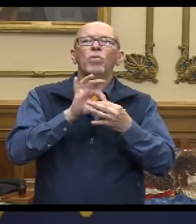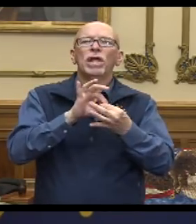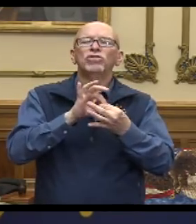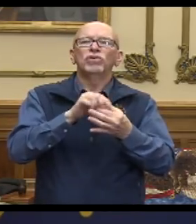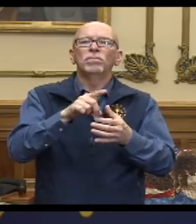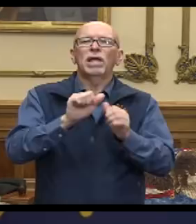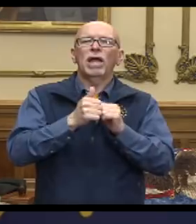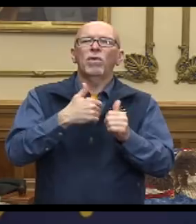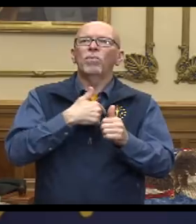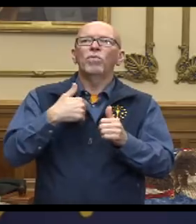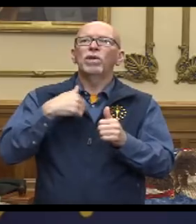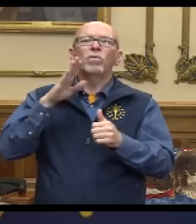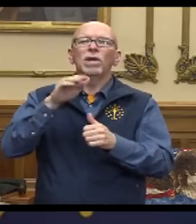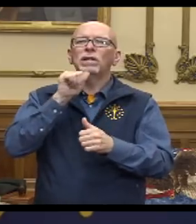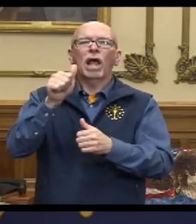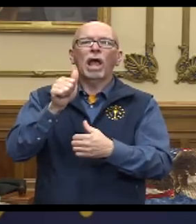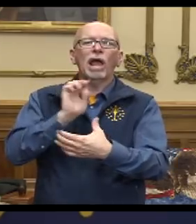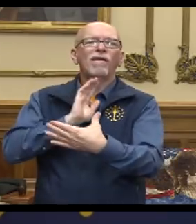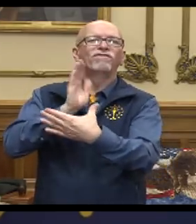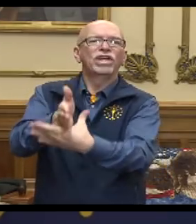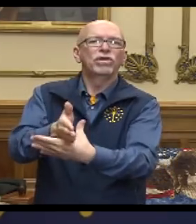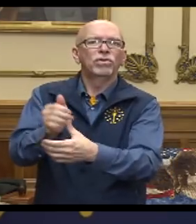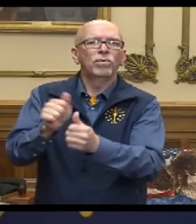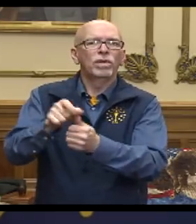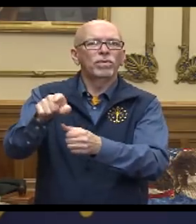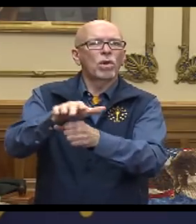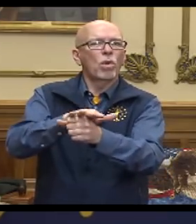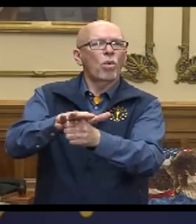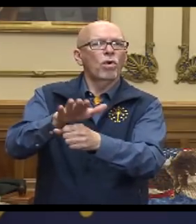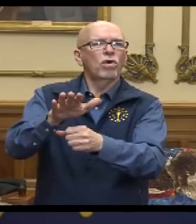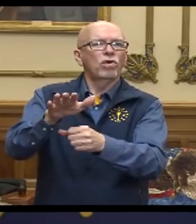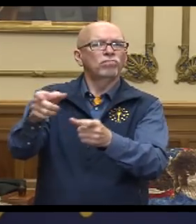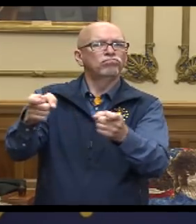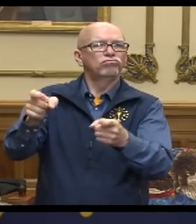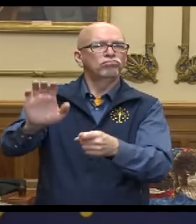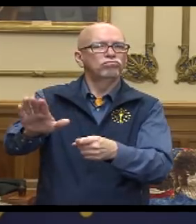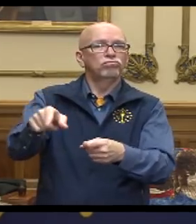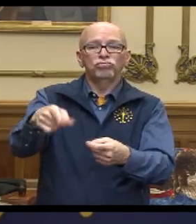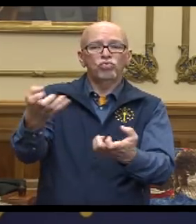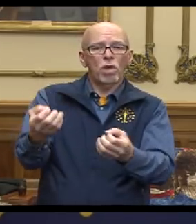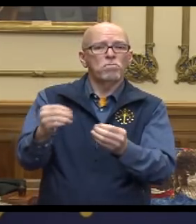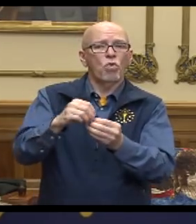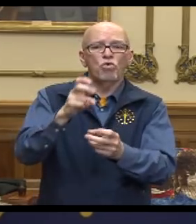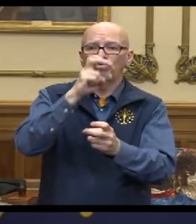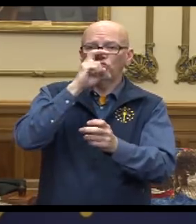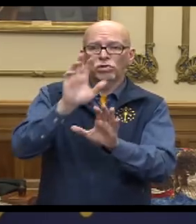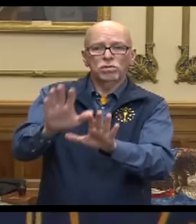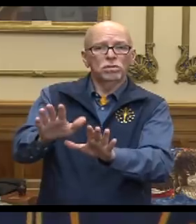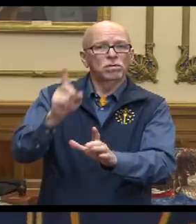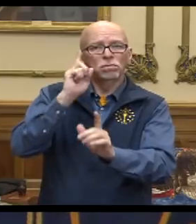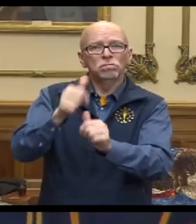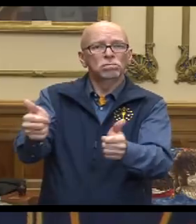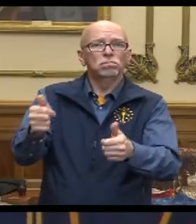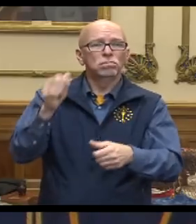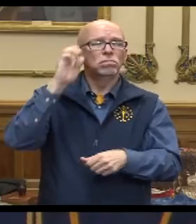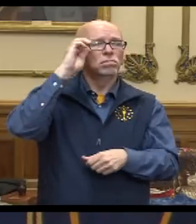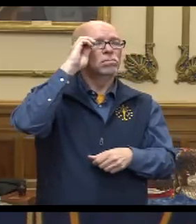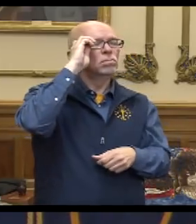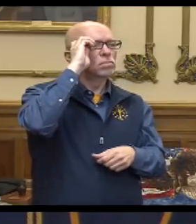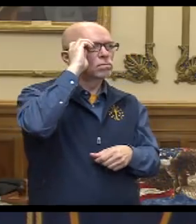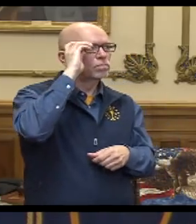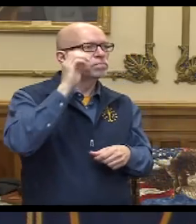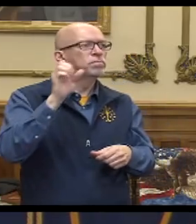how we won't interfere with local jurisdiction if they want to take it further or stricter than us? Absolutely.